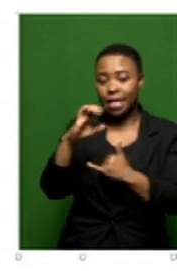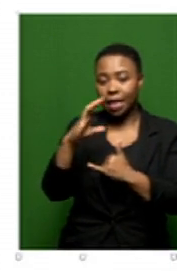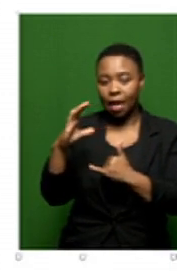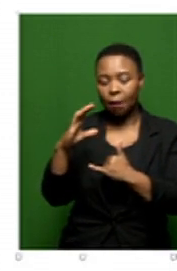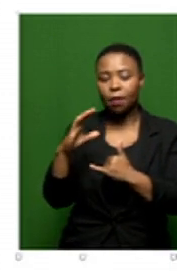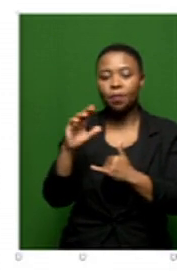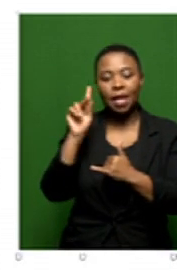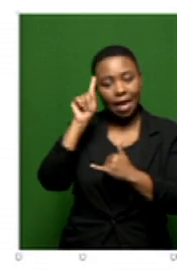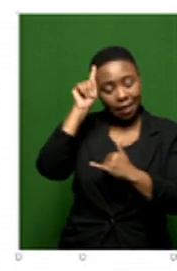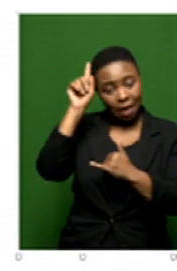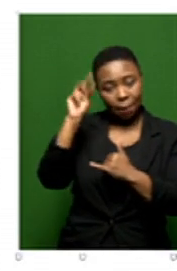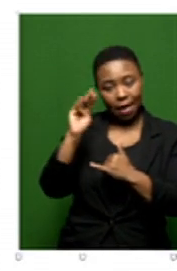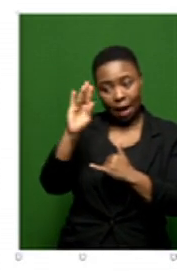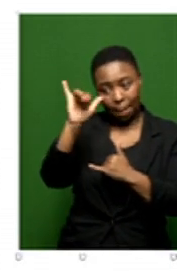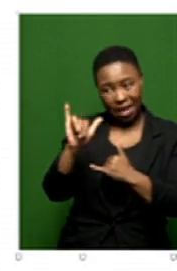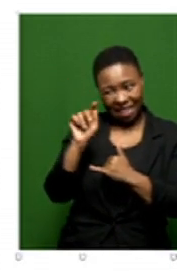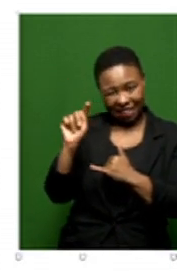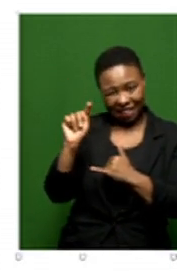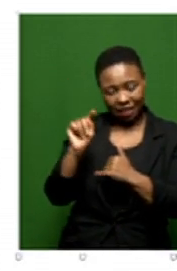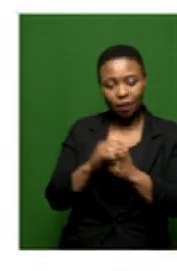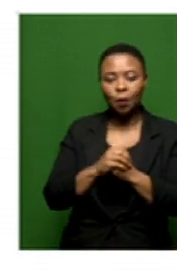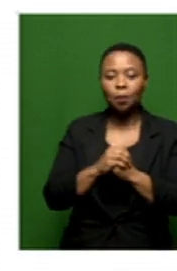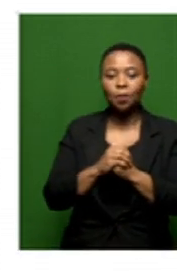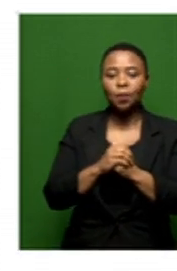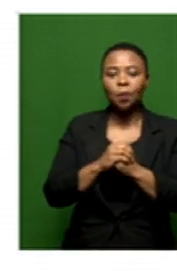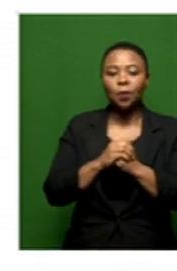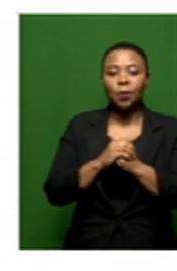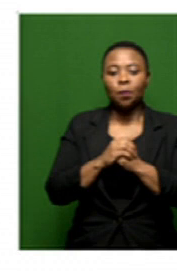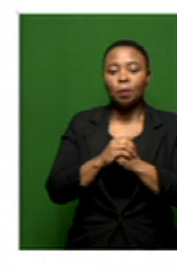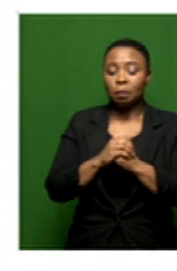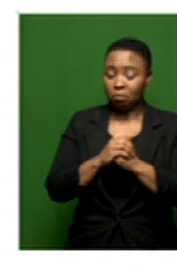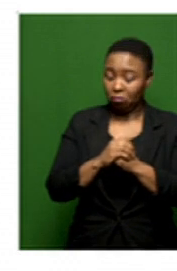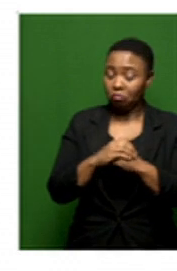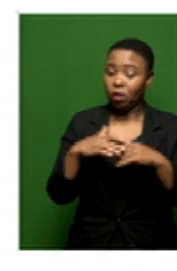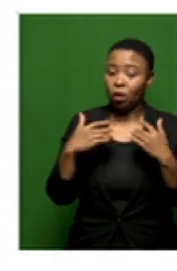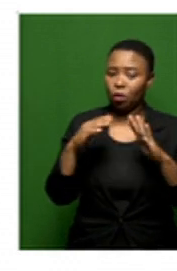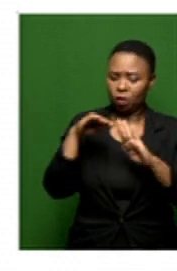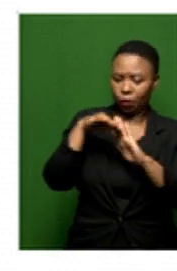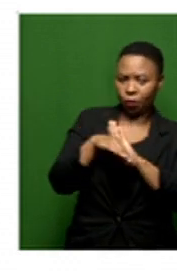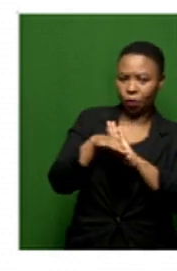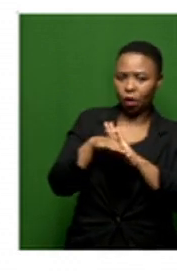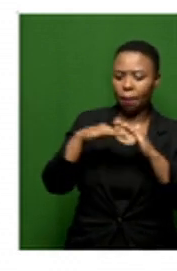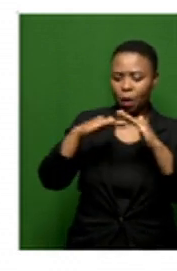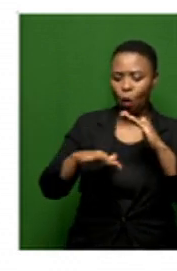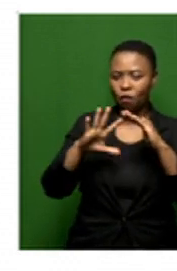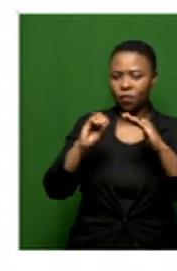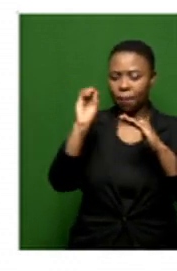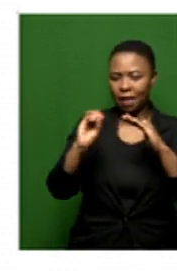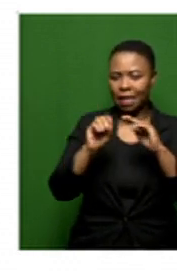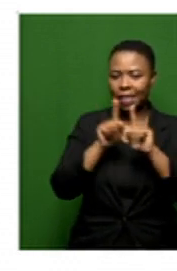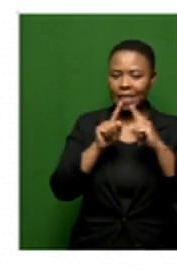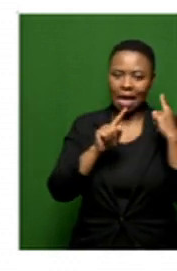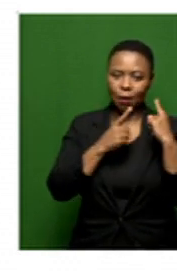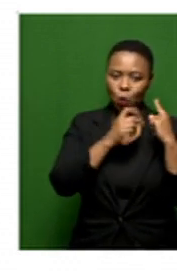quickly about Nelson Mandela Bay. What's surprising here is that the ANC has dropped below 50%, as we saw in